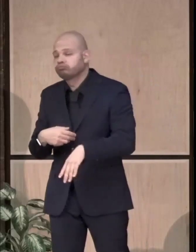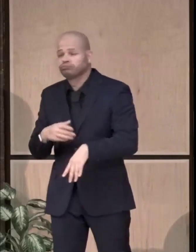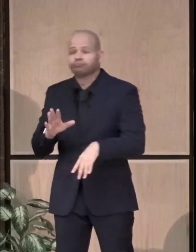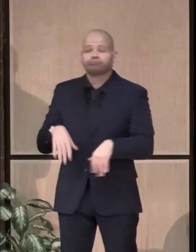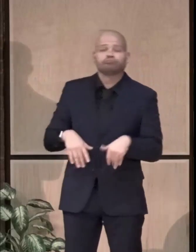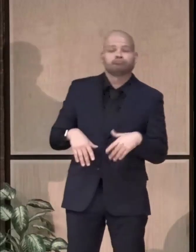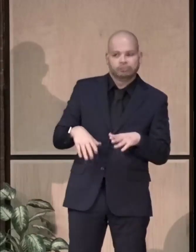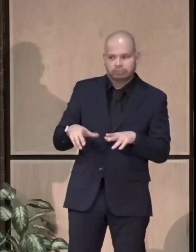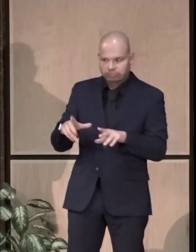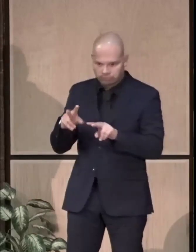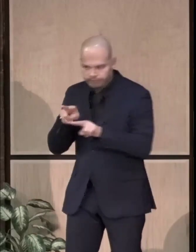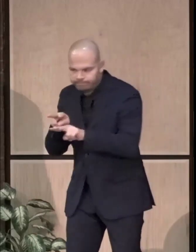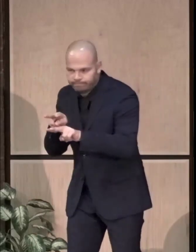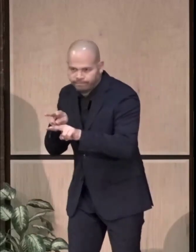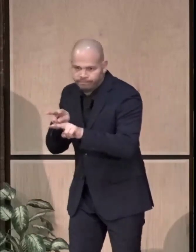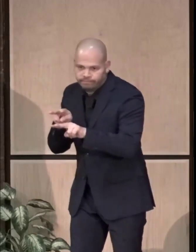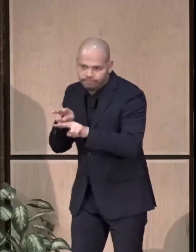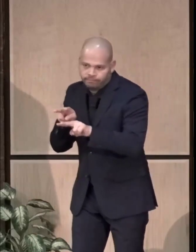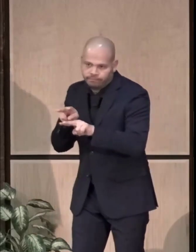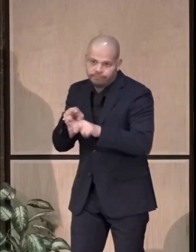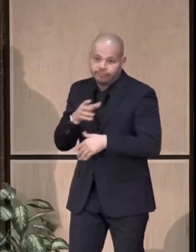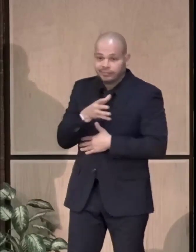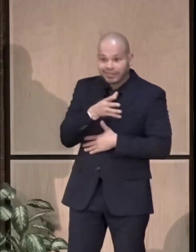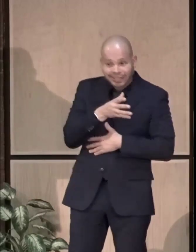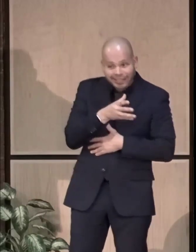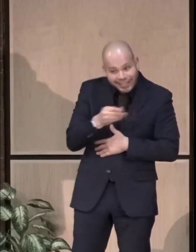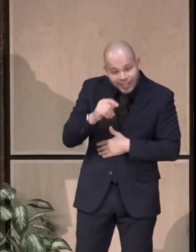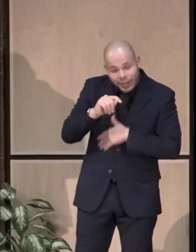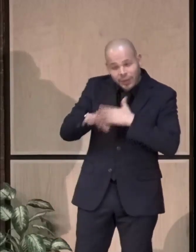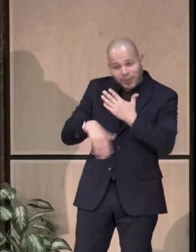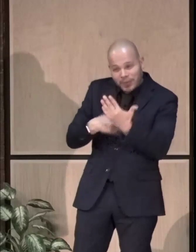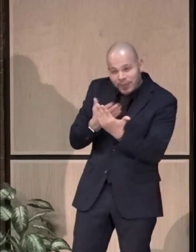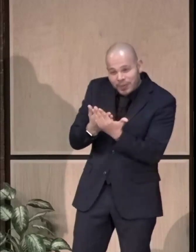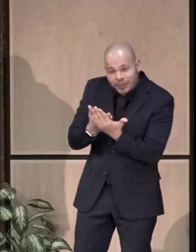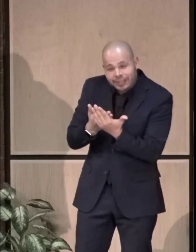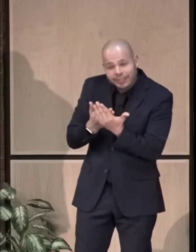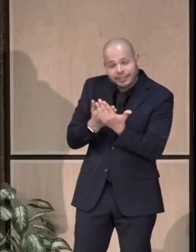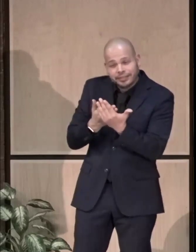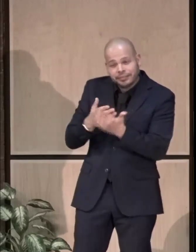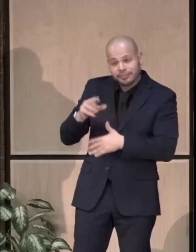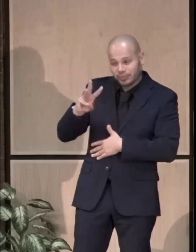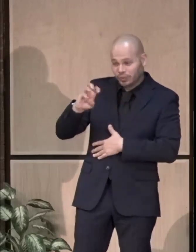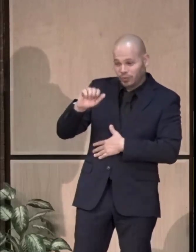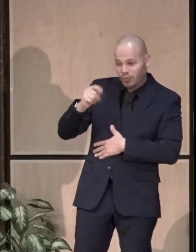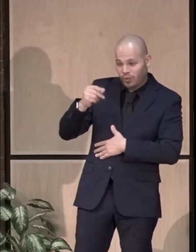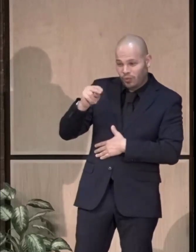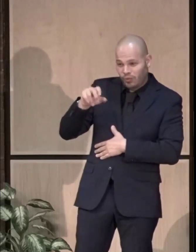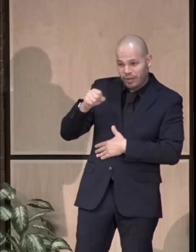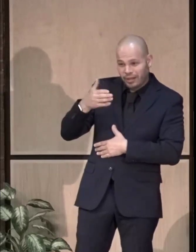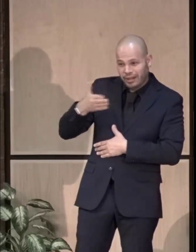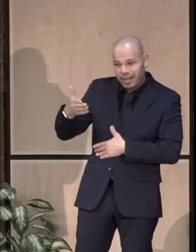And measures should be taken to safely remove all firearms and weapons from him. And you understood that,